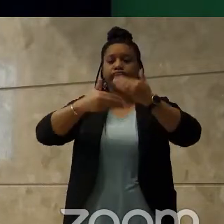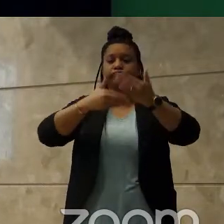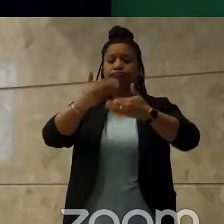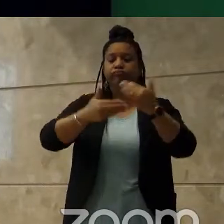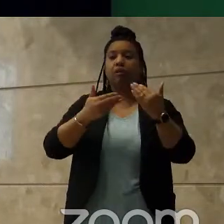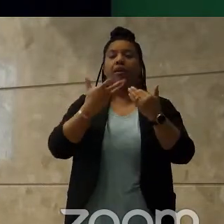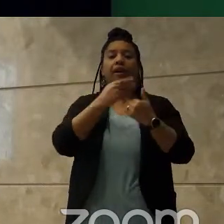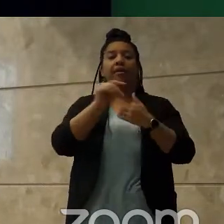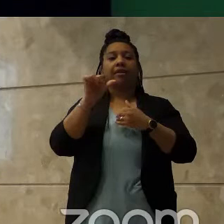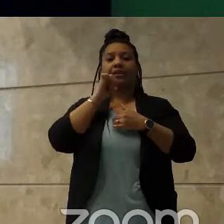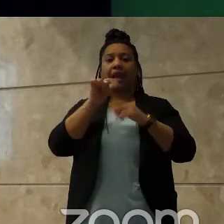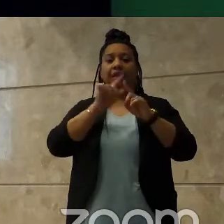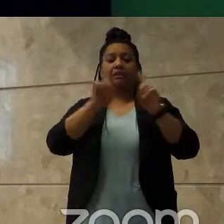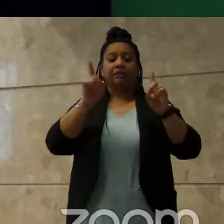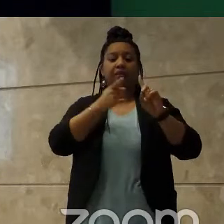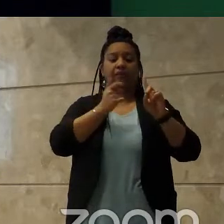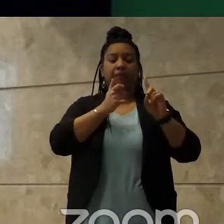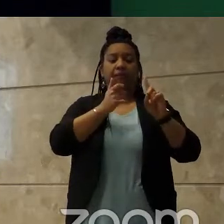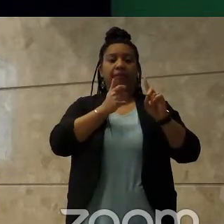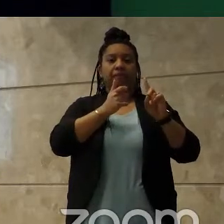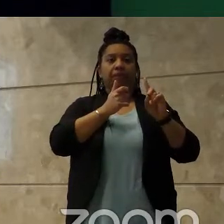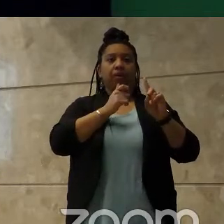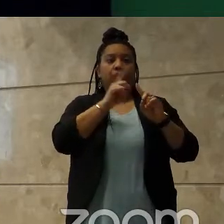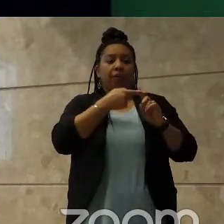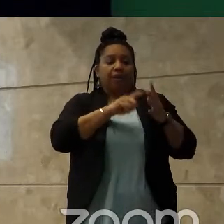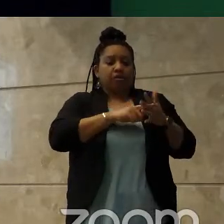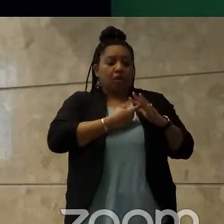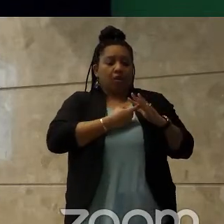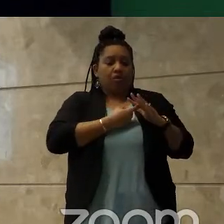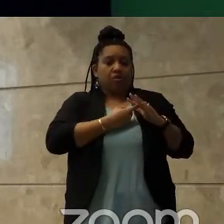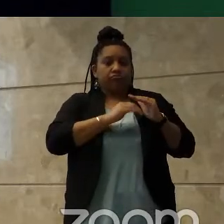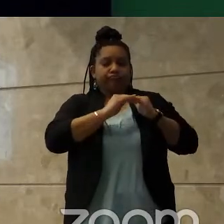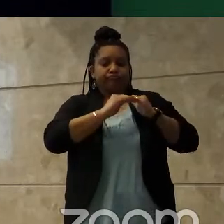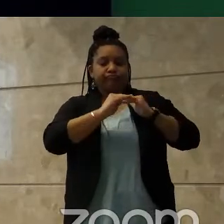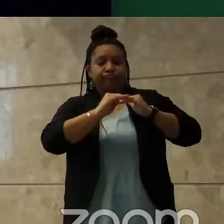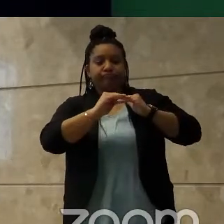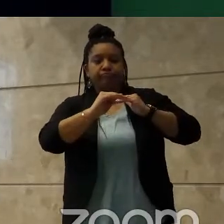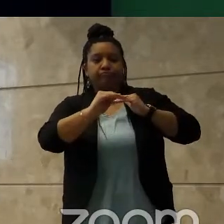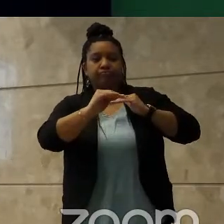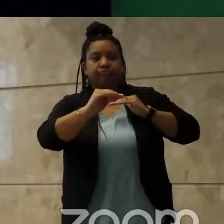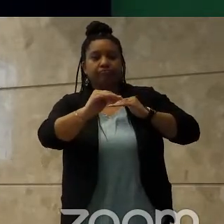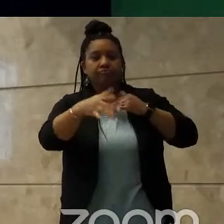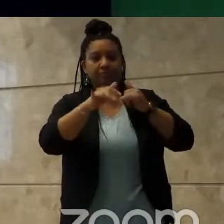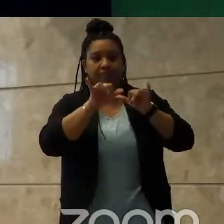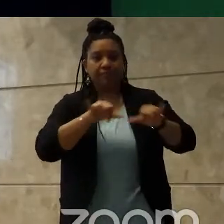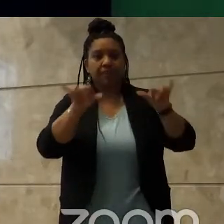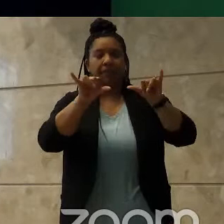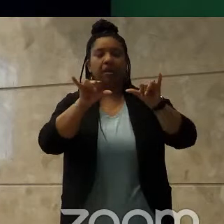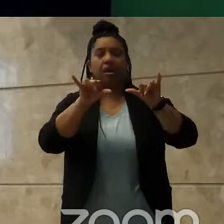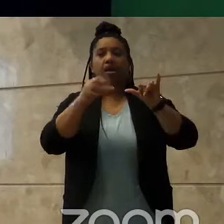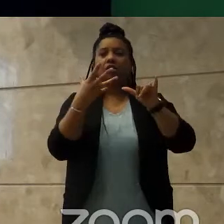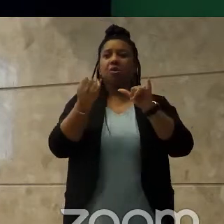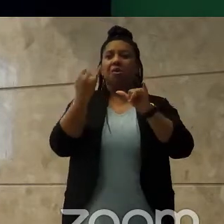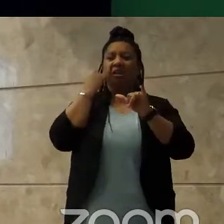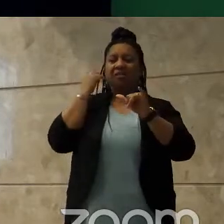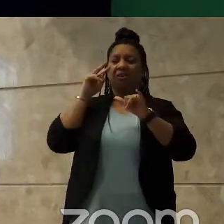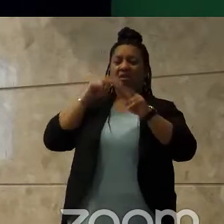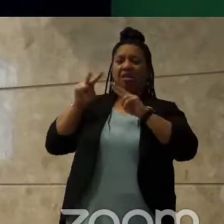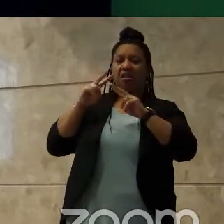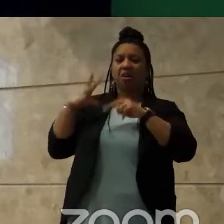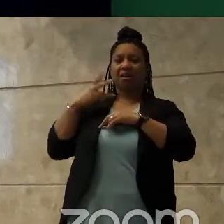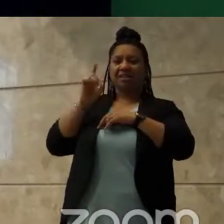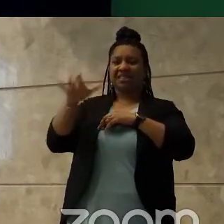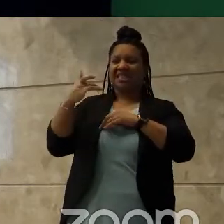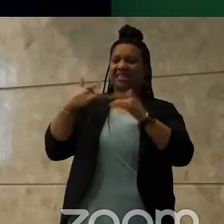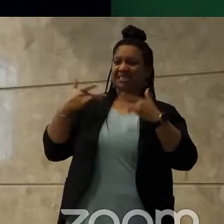from the person they were when they started? And so when we look at Washington and we are concerned, we should look at